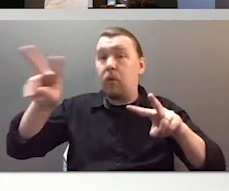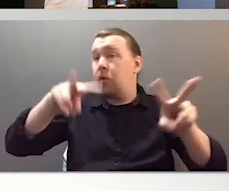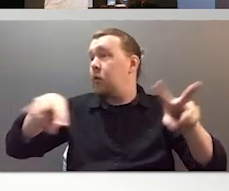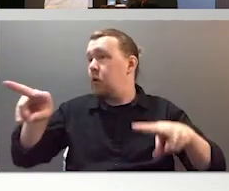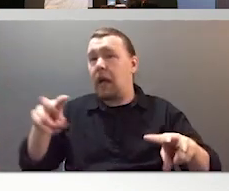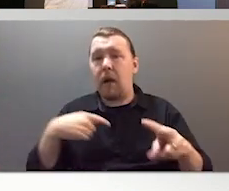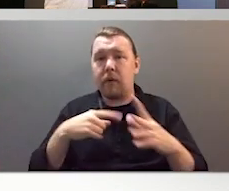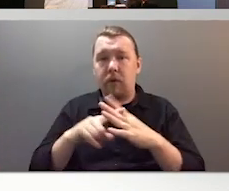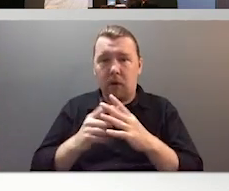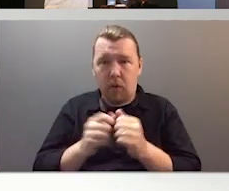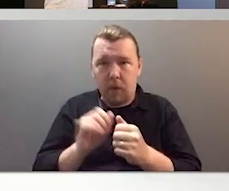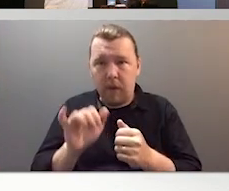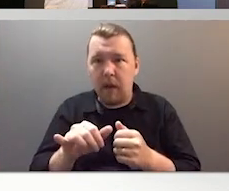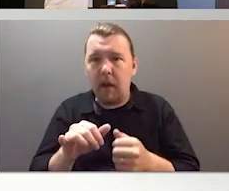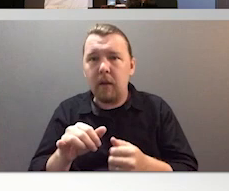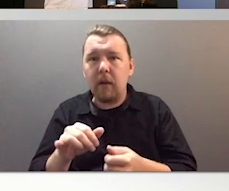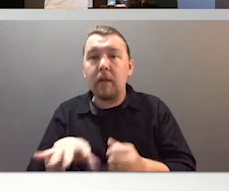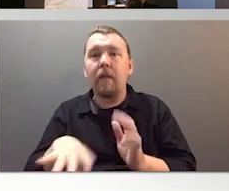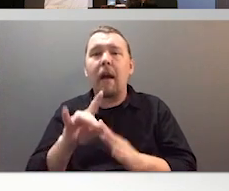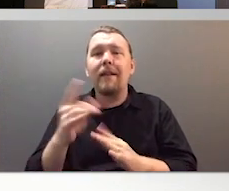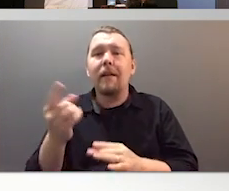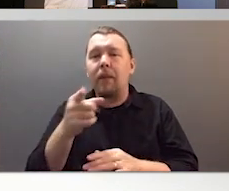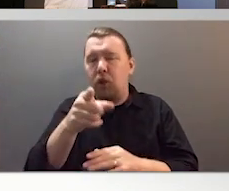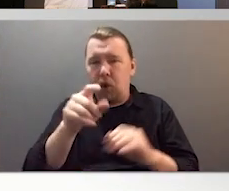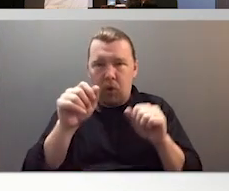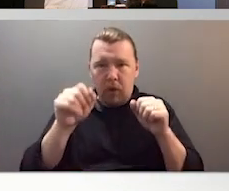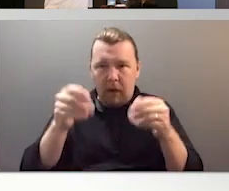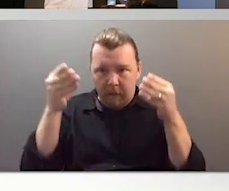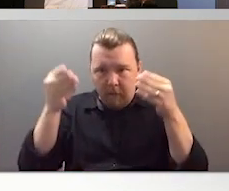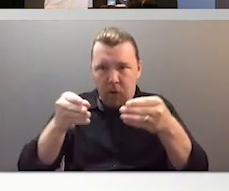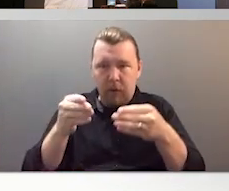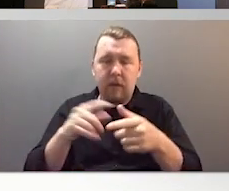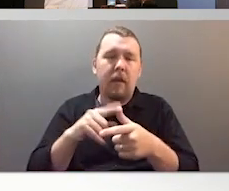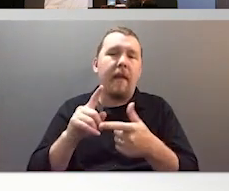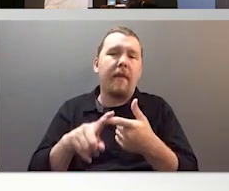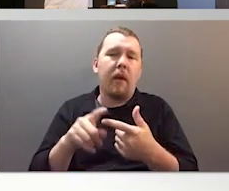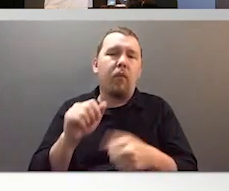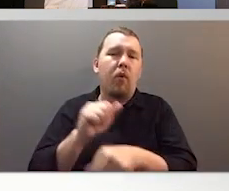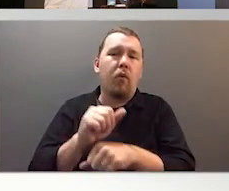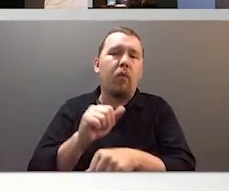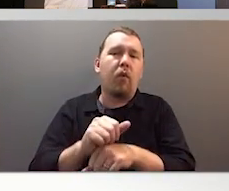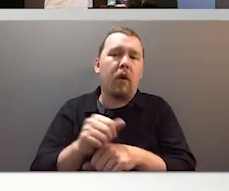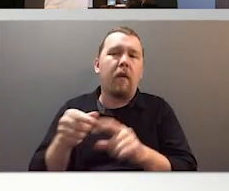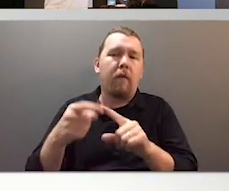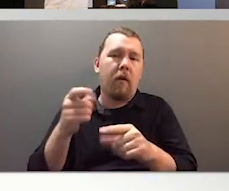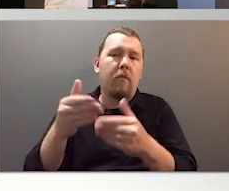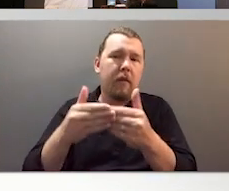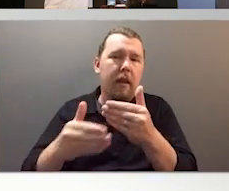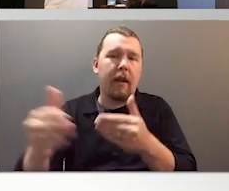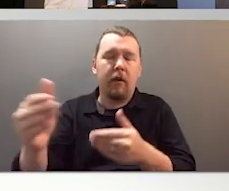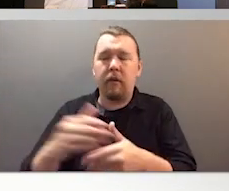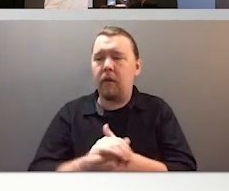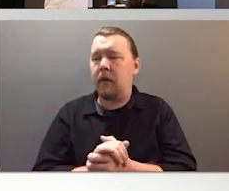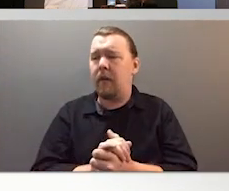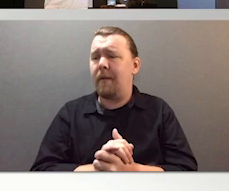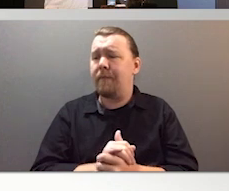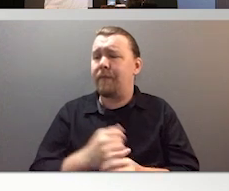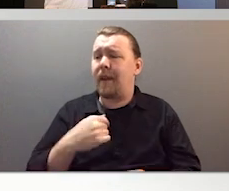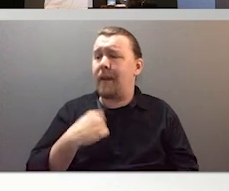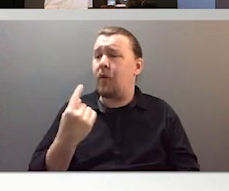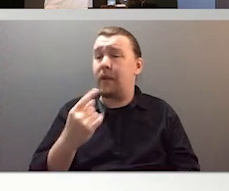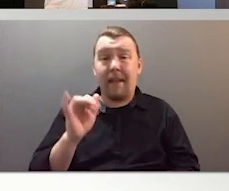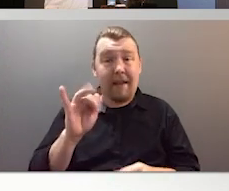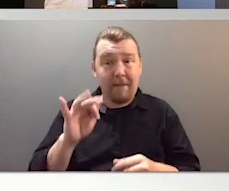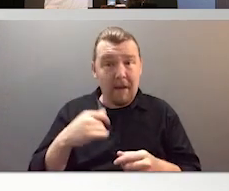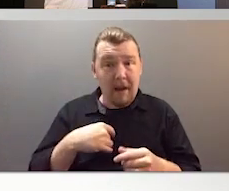And I'm always one, if I'm going to guide somebody through a movement pattern, I'm going to touch your hand, wait, hold